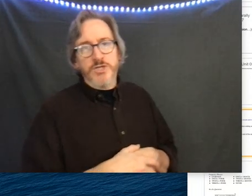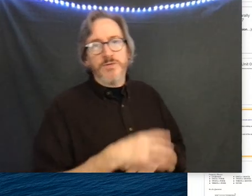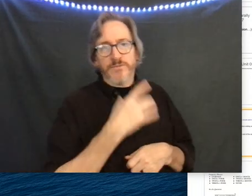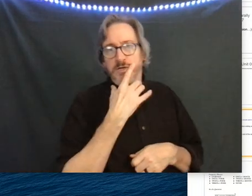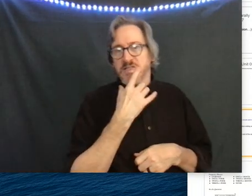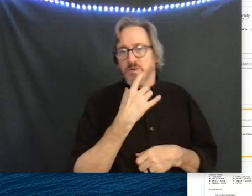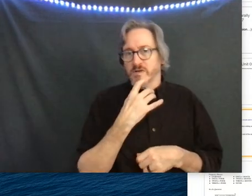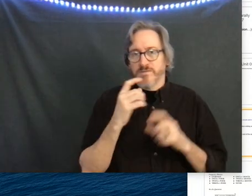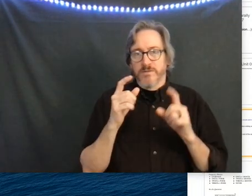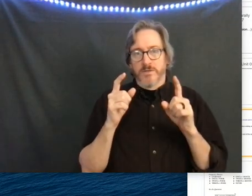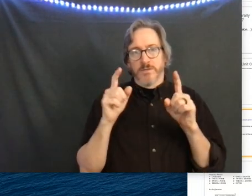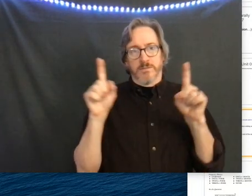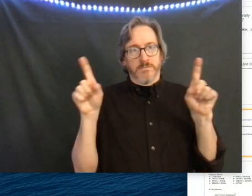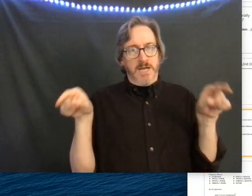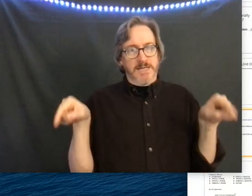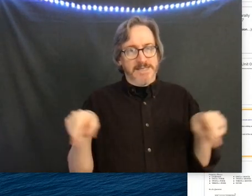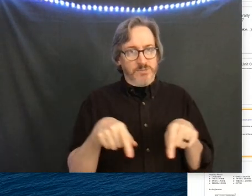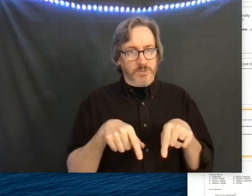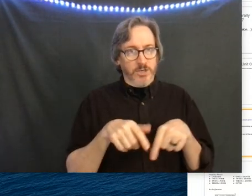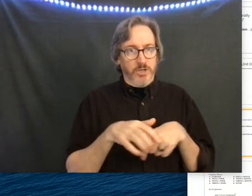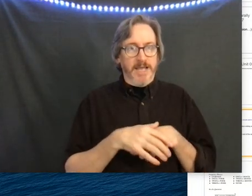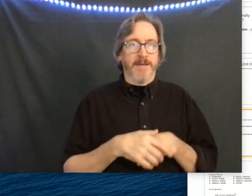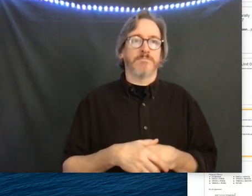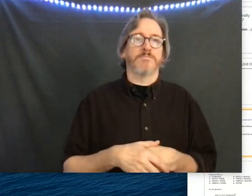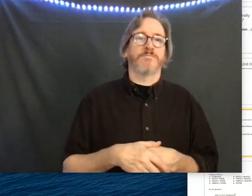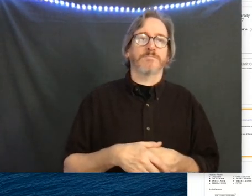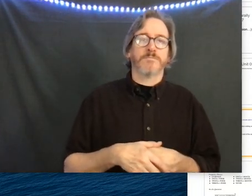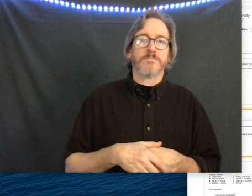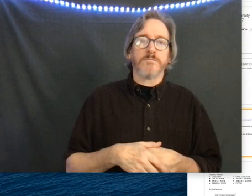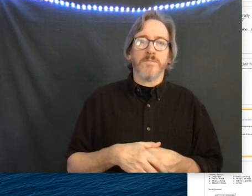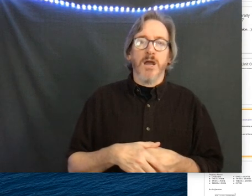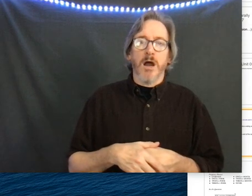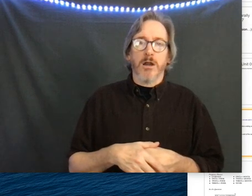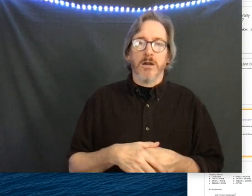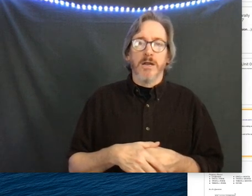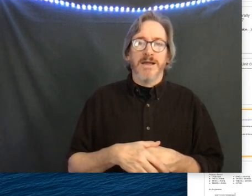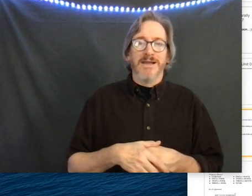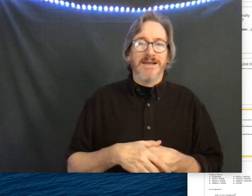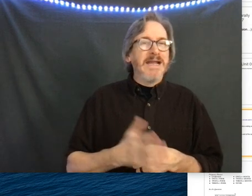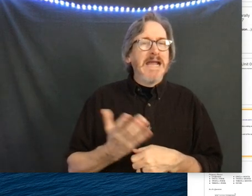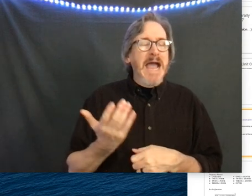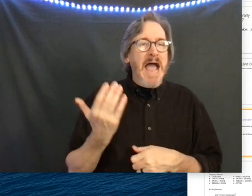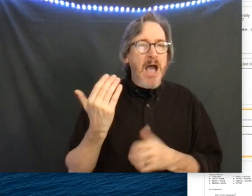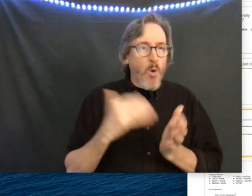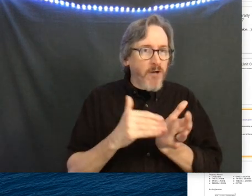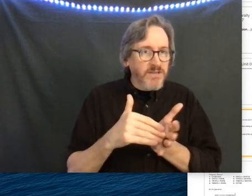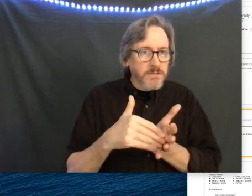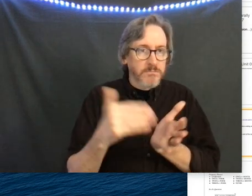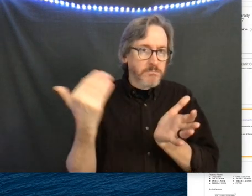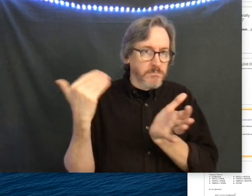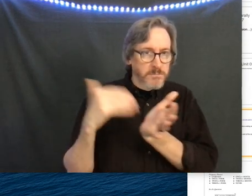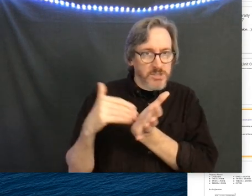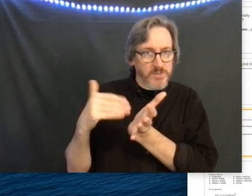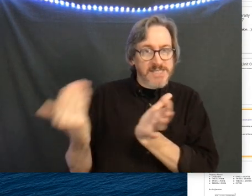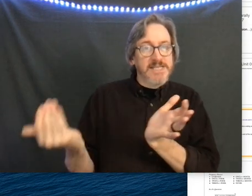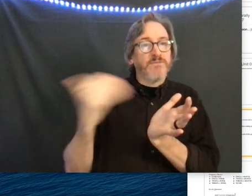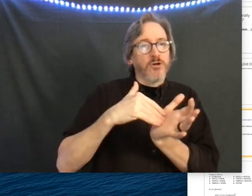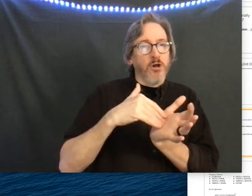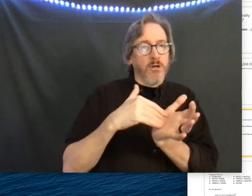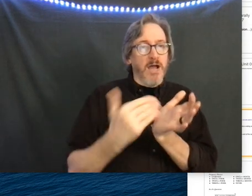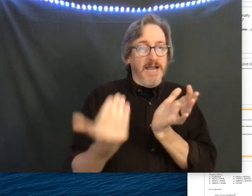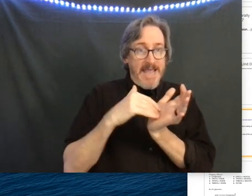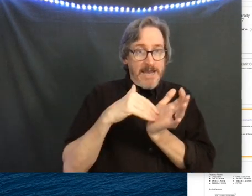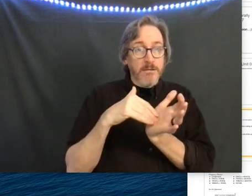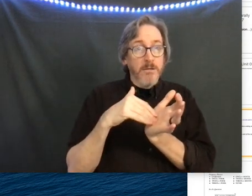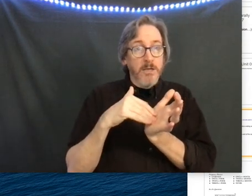So the two different sort of concepts we're going to look at are how often. So this is sent